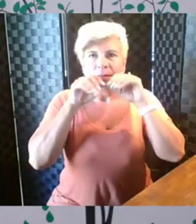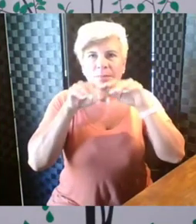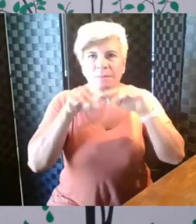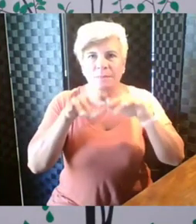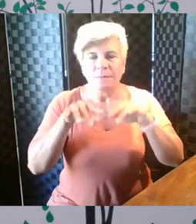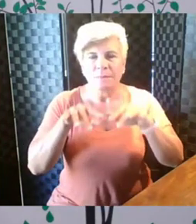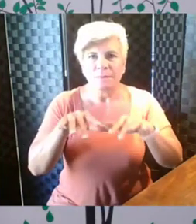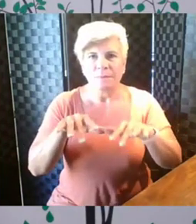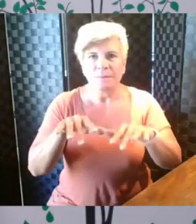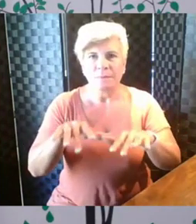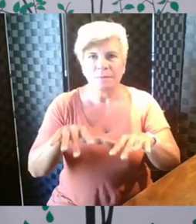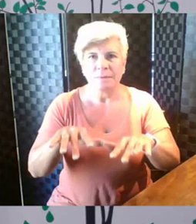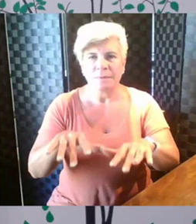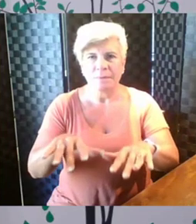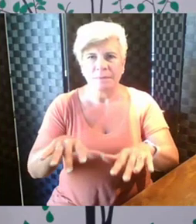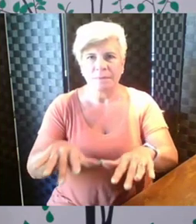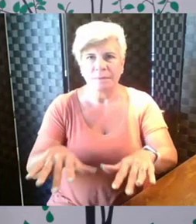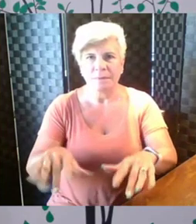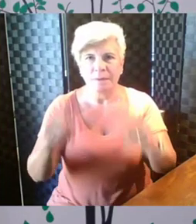out,